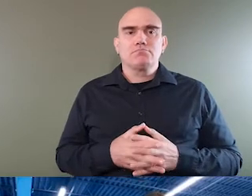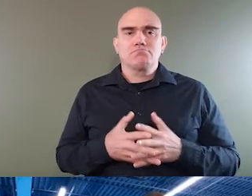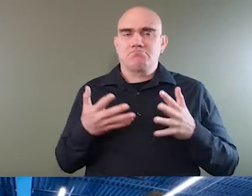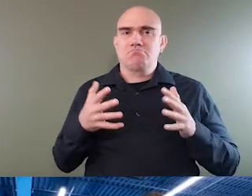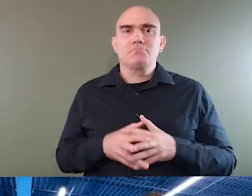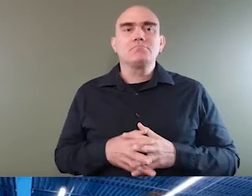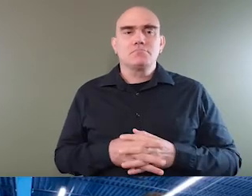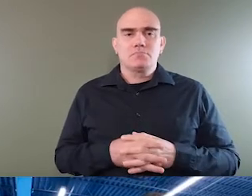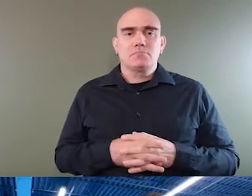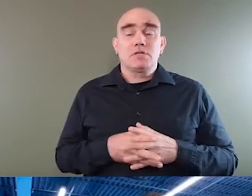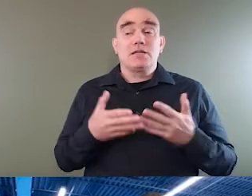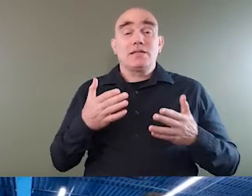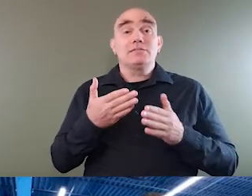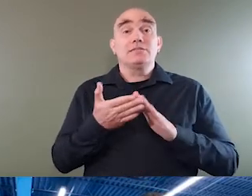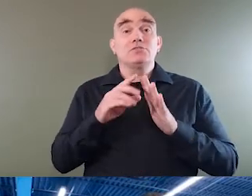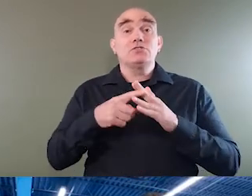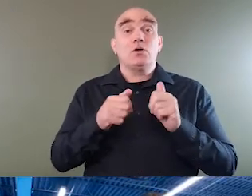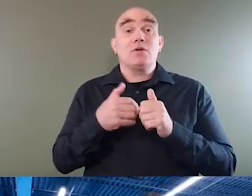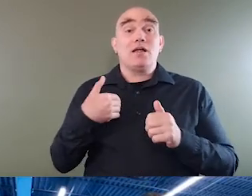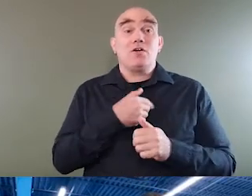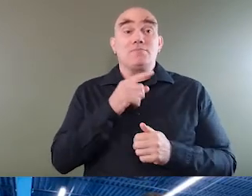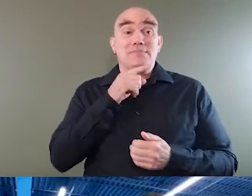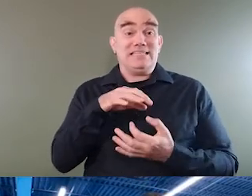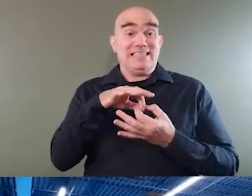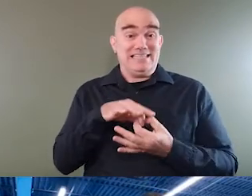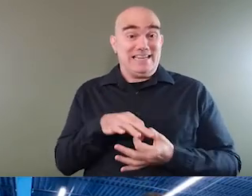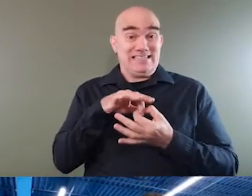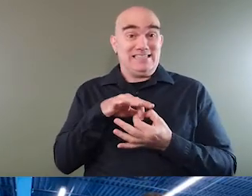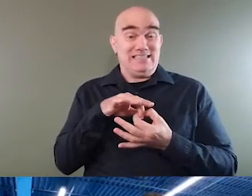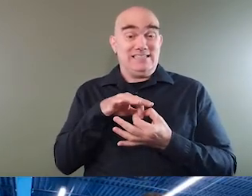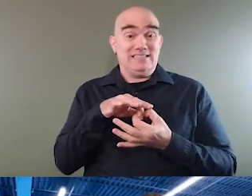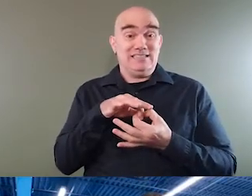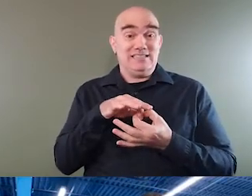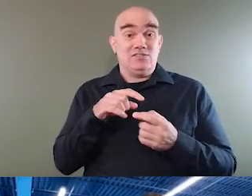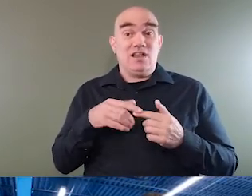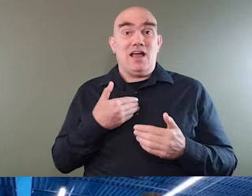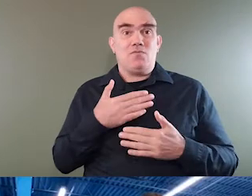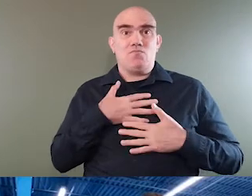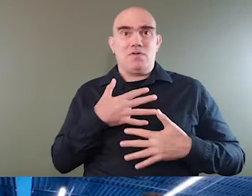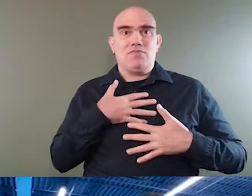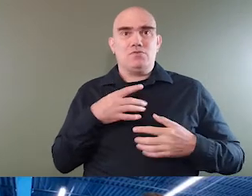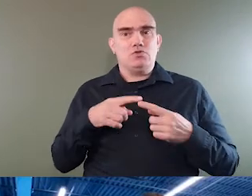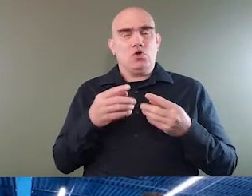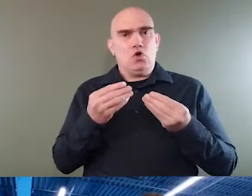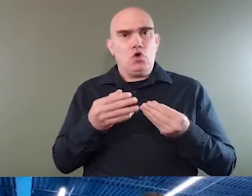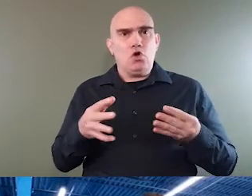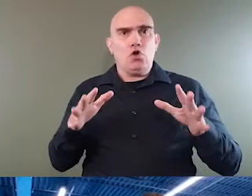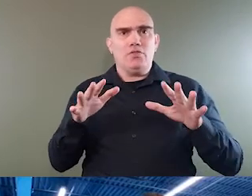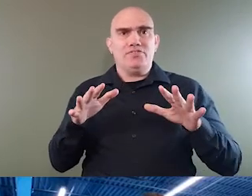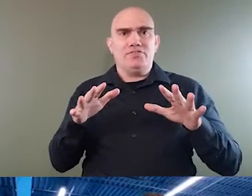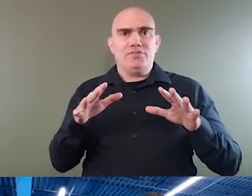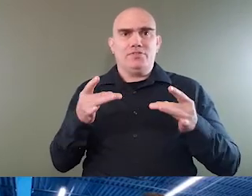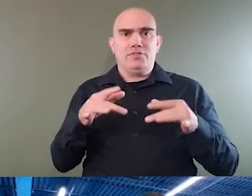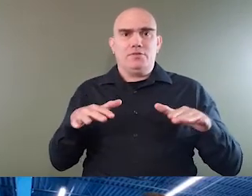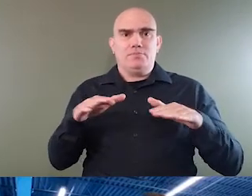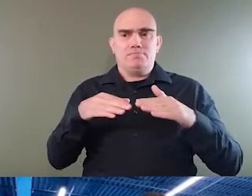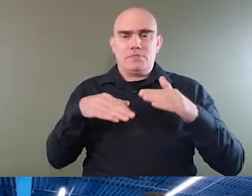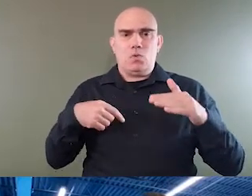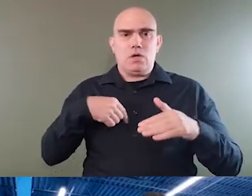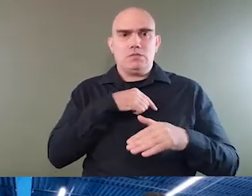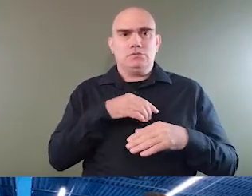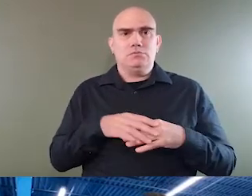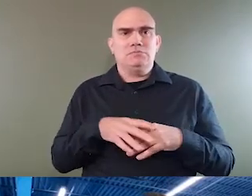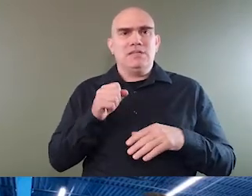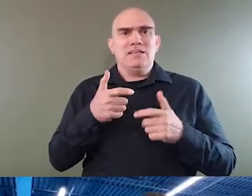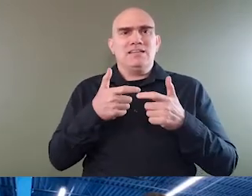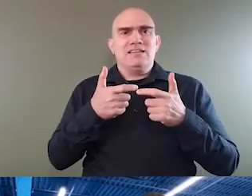Let's get started with our being connected to our breath, to the earth below us. Take a nice